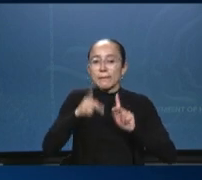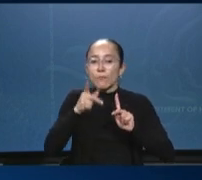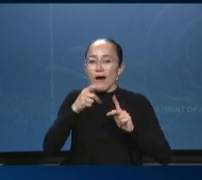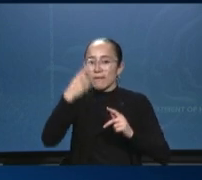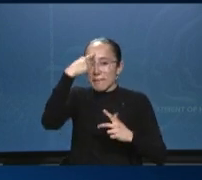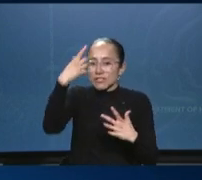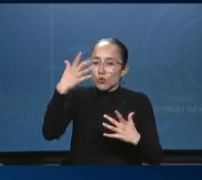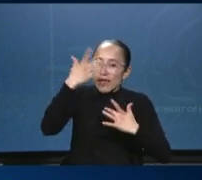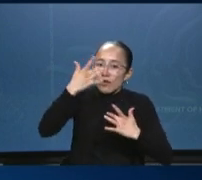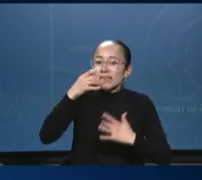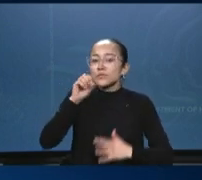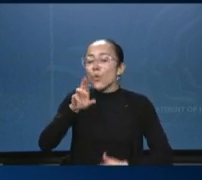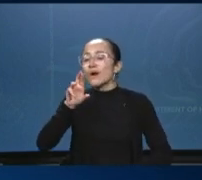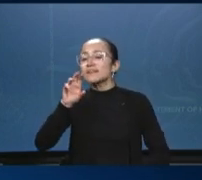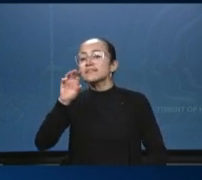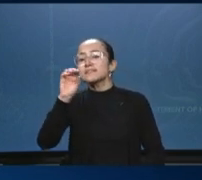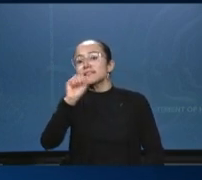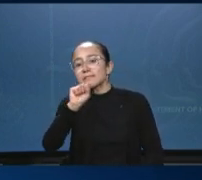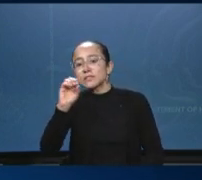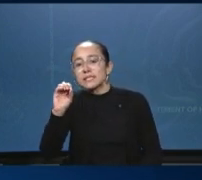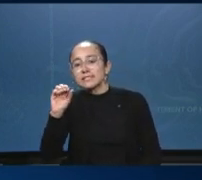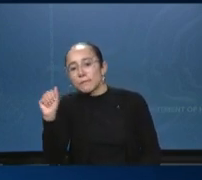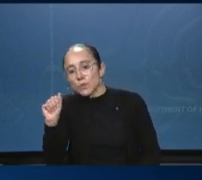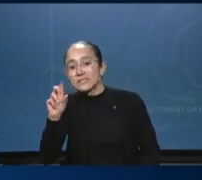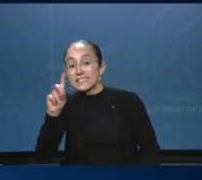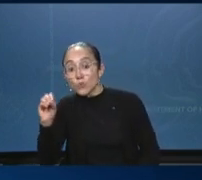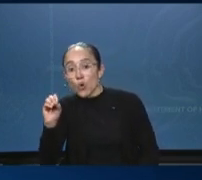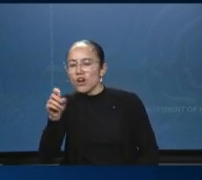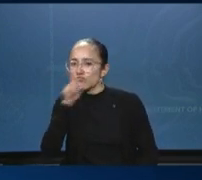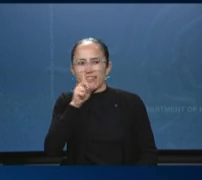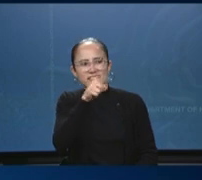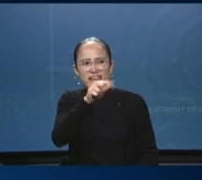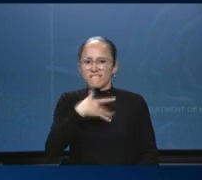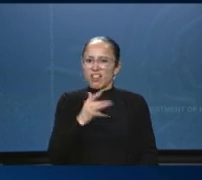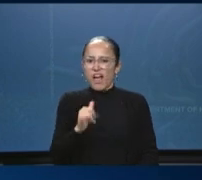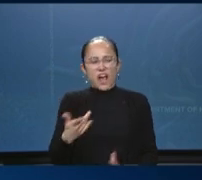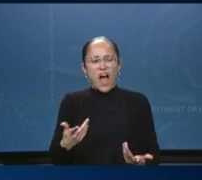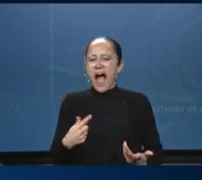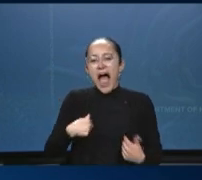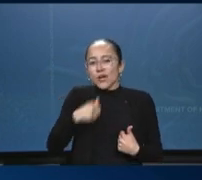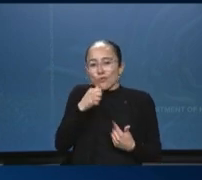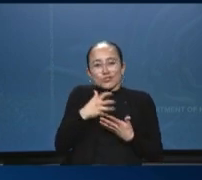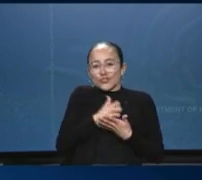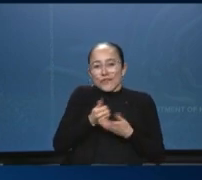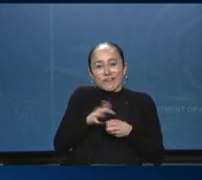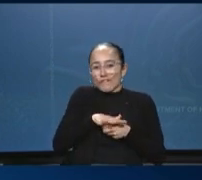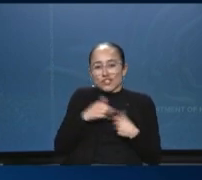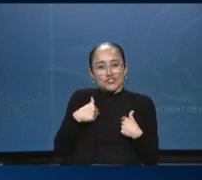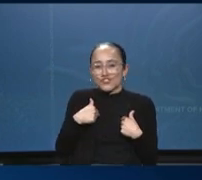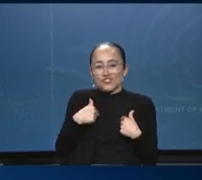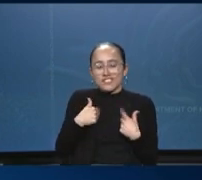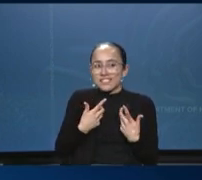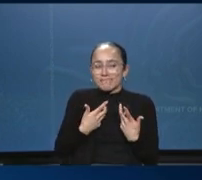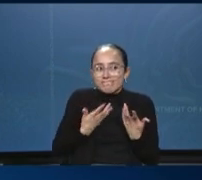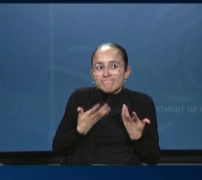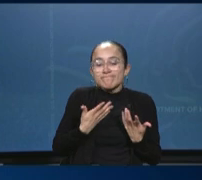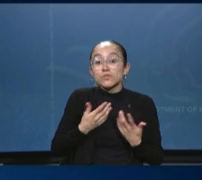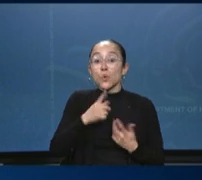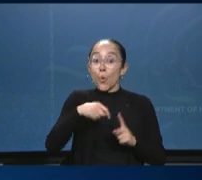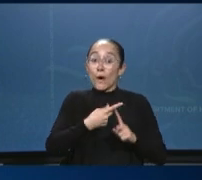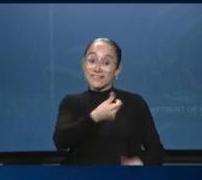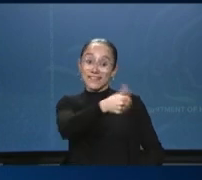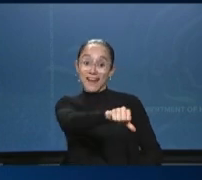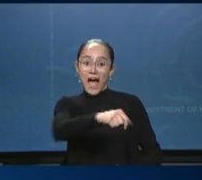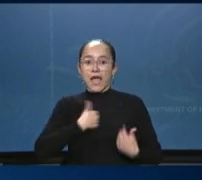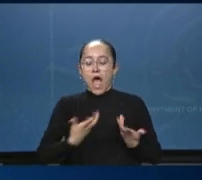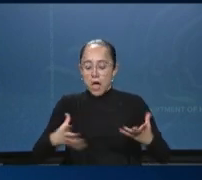or a substance use disorder, oftentimes they don't feel like that they deserve coverage, that they don't feel like, and so when they get denied, they don't